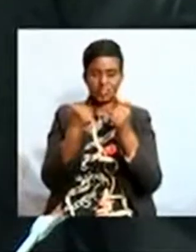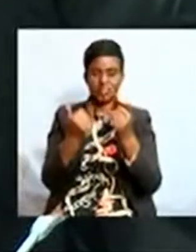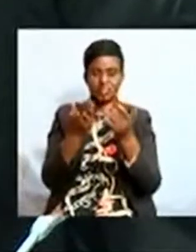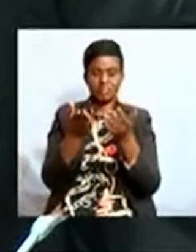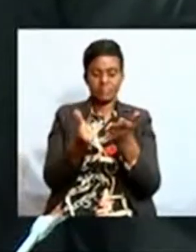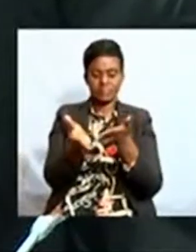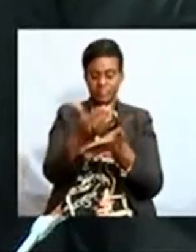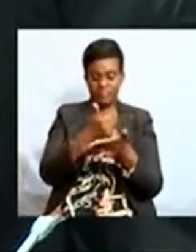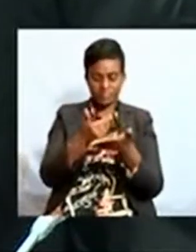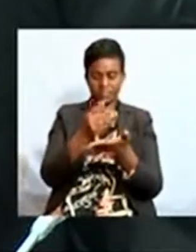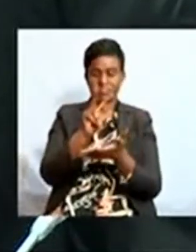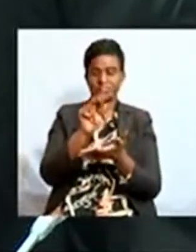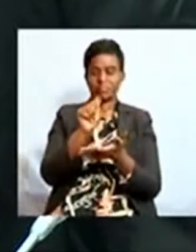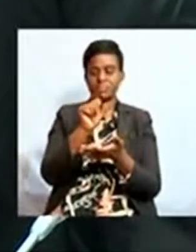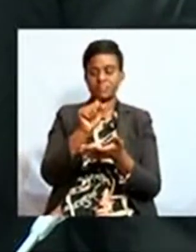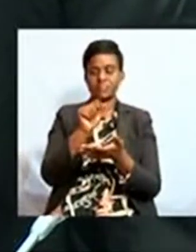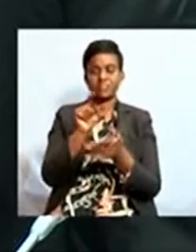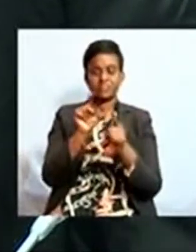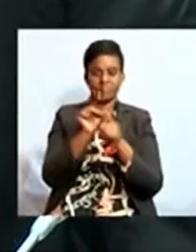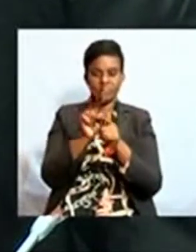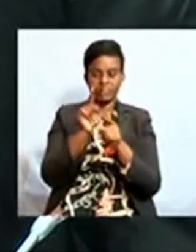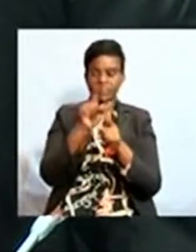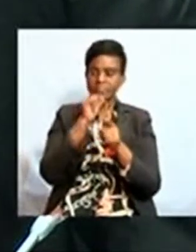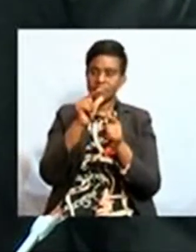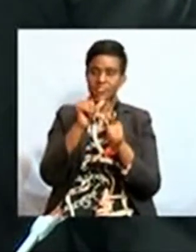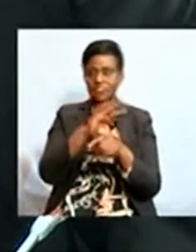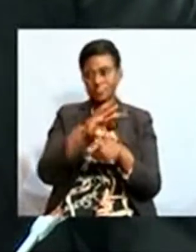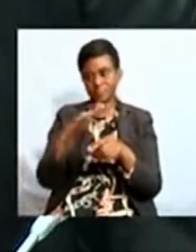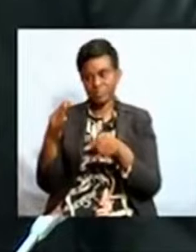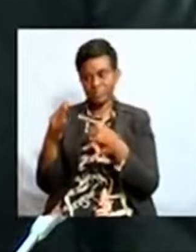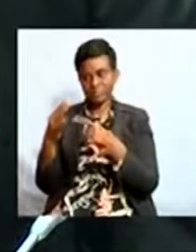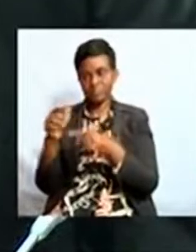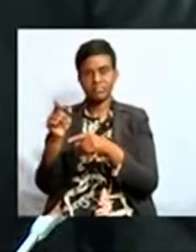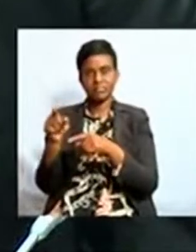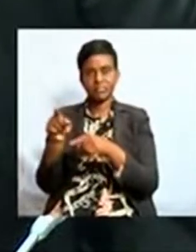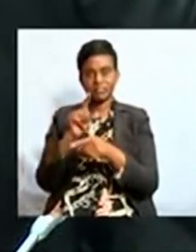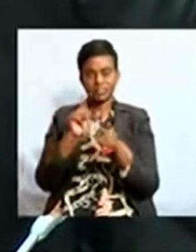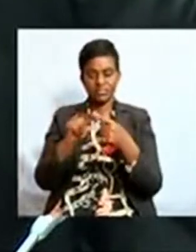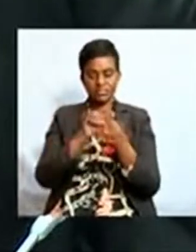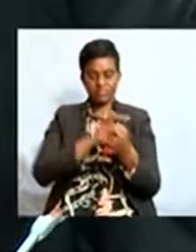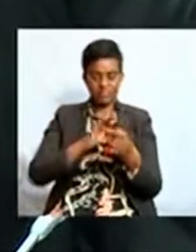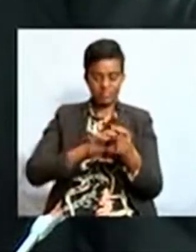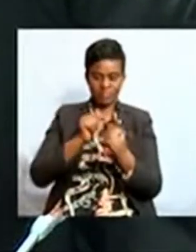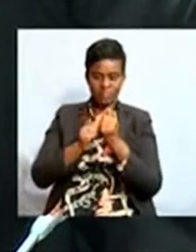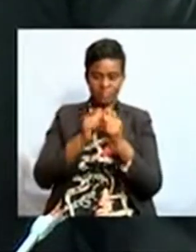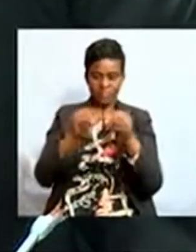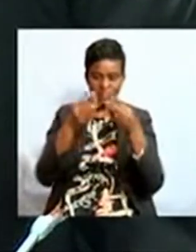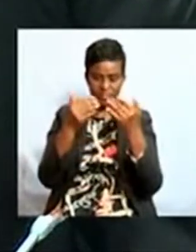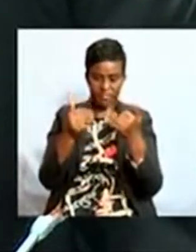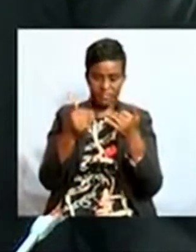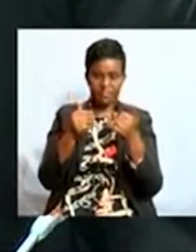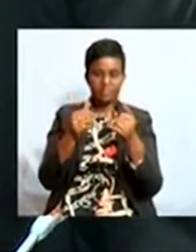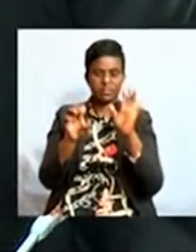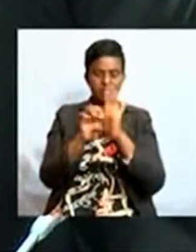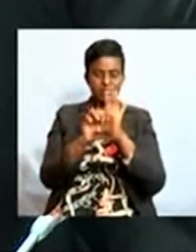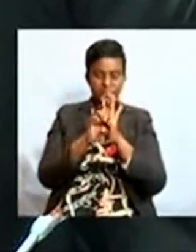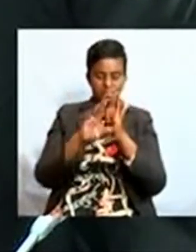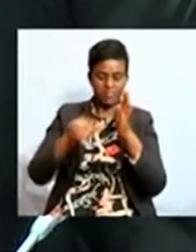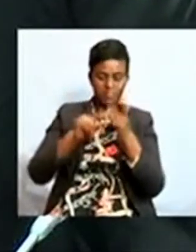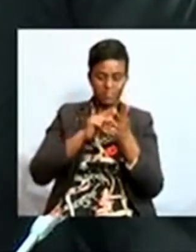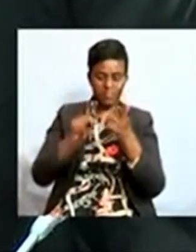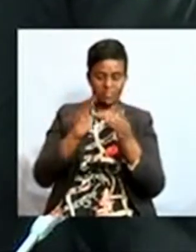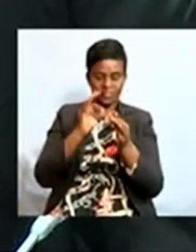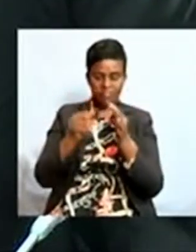VAT and they were not giving it back to the companies that were operating. I gave an example last week that if